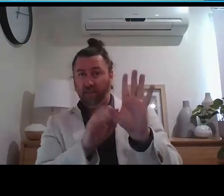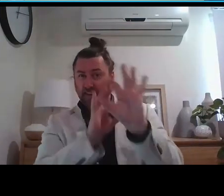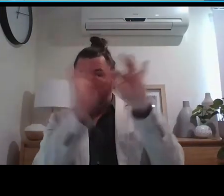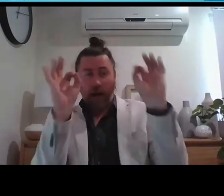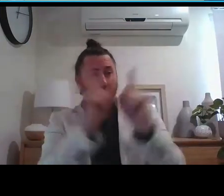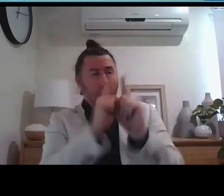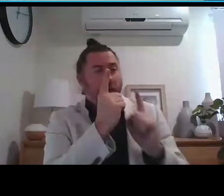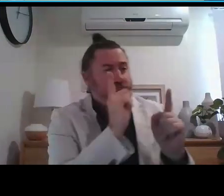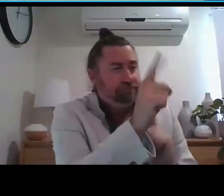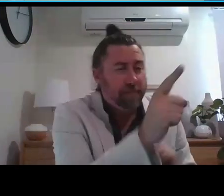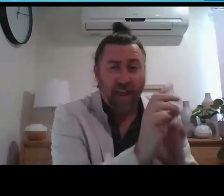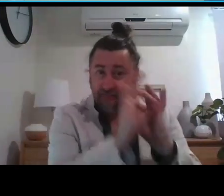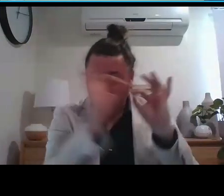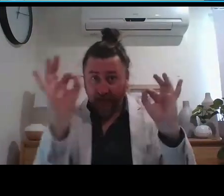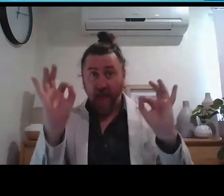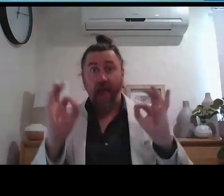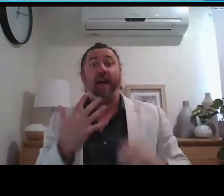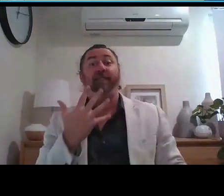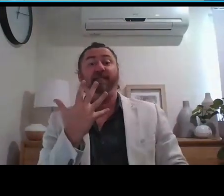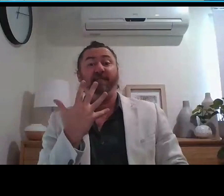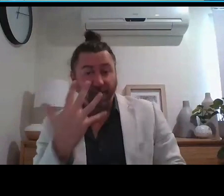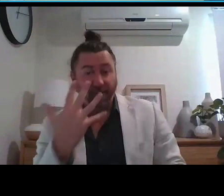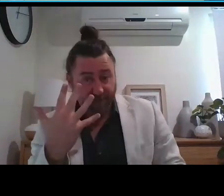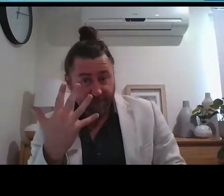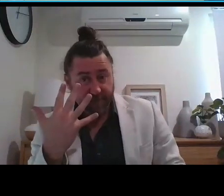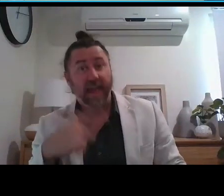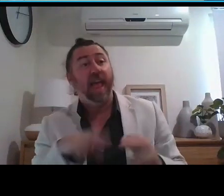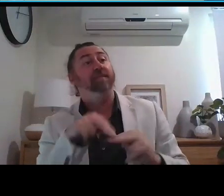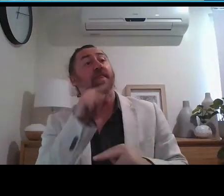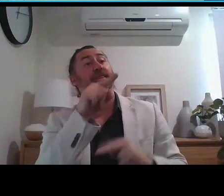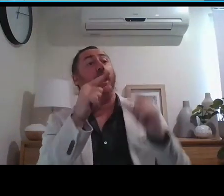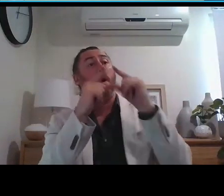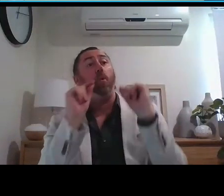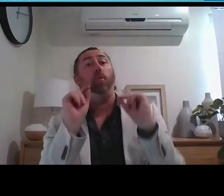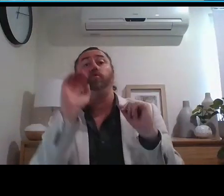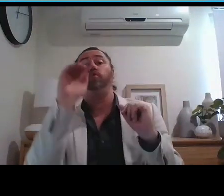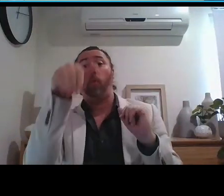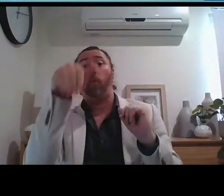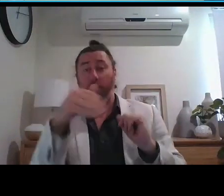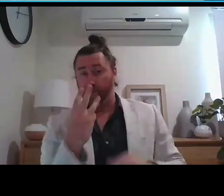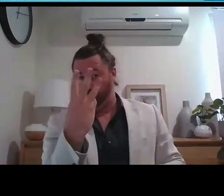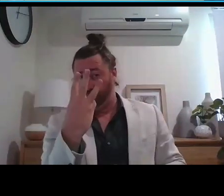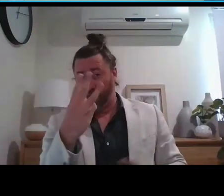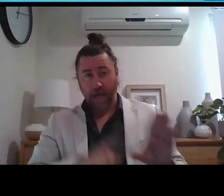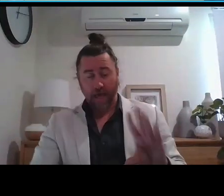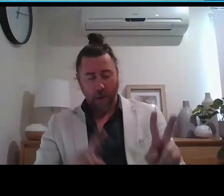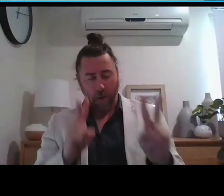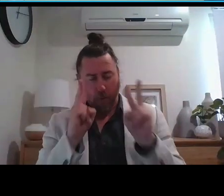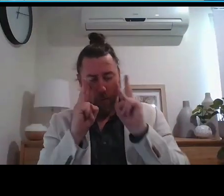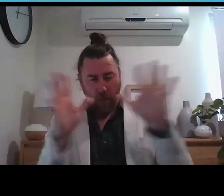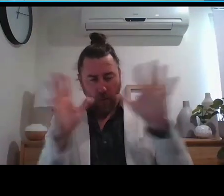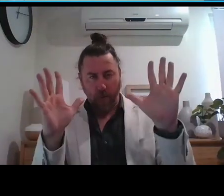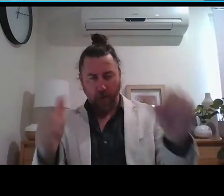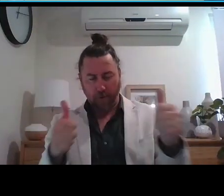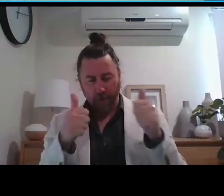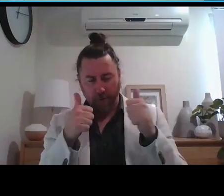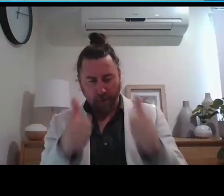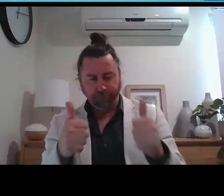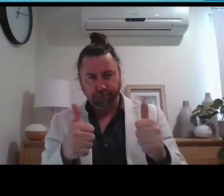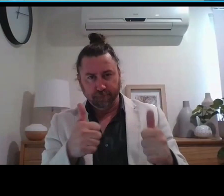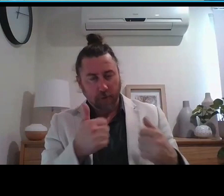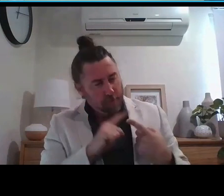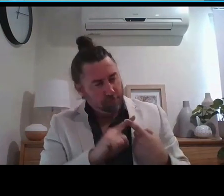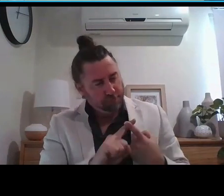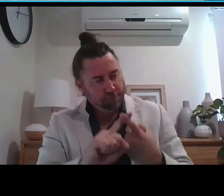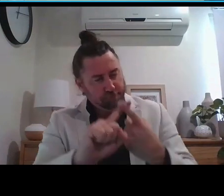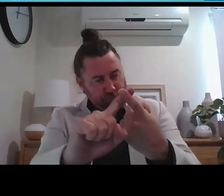And 5 stars are awarded if an aged care home has been compliant for 3 years and has met all criteria in a